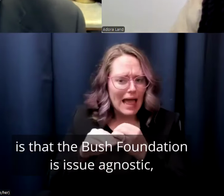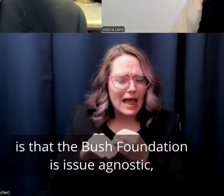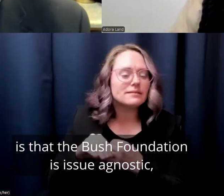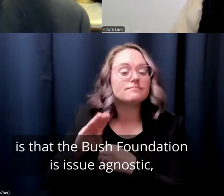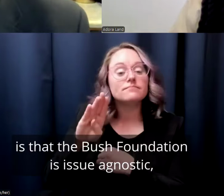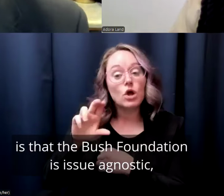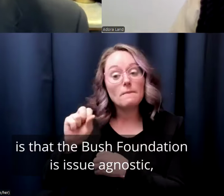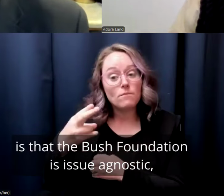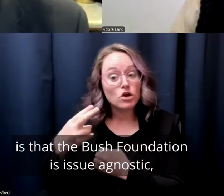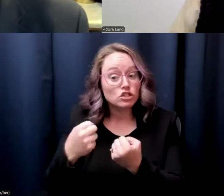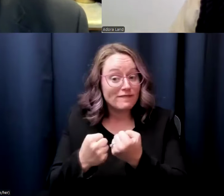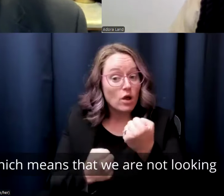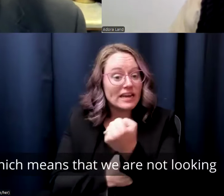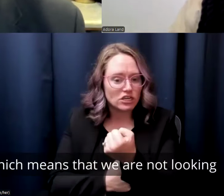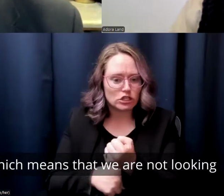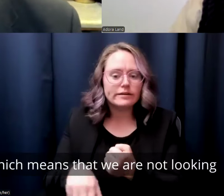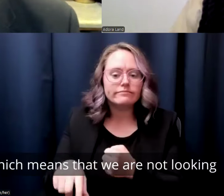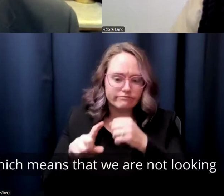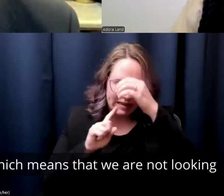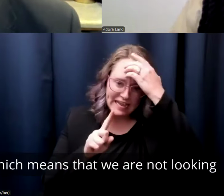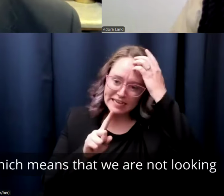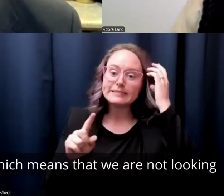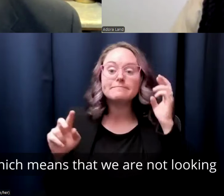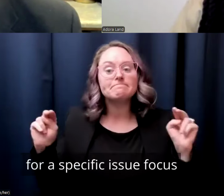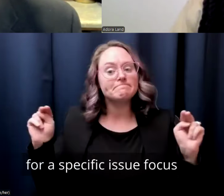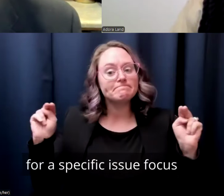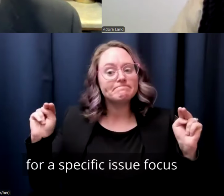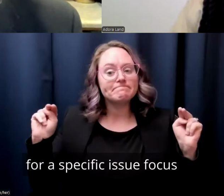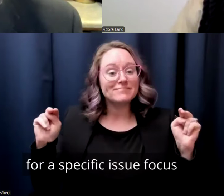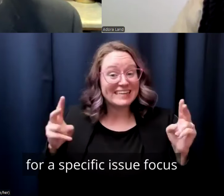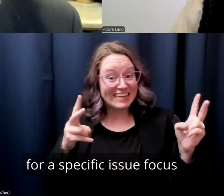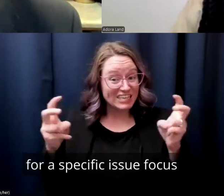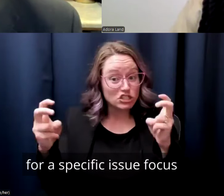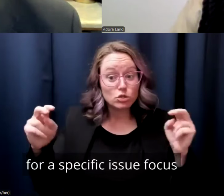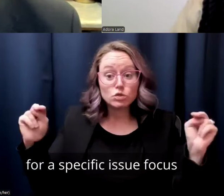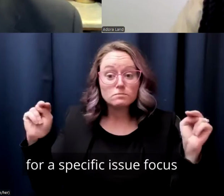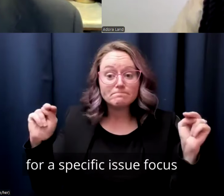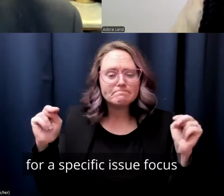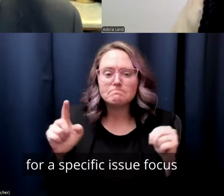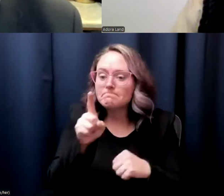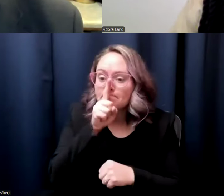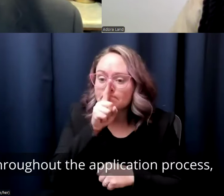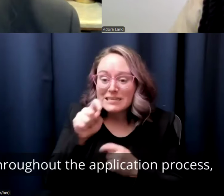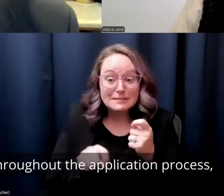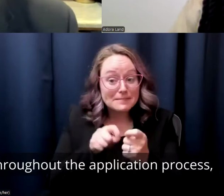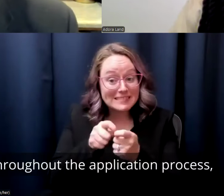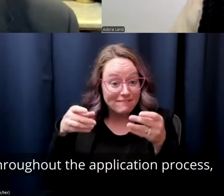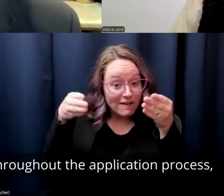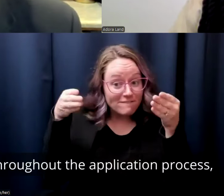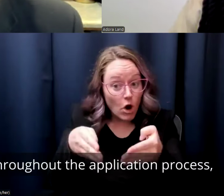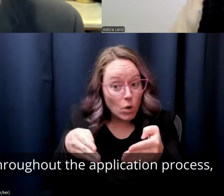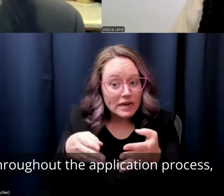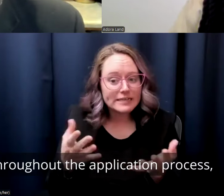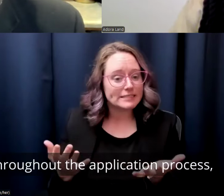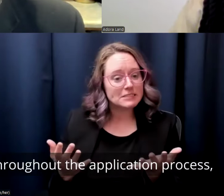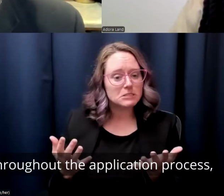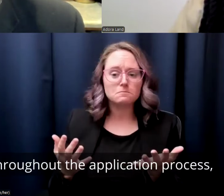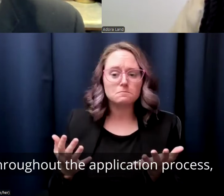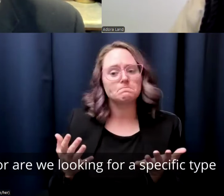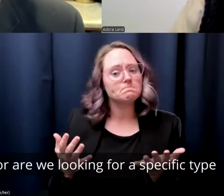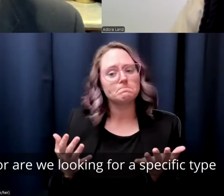is issue agnostic, which means that we are not looking for a specific issue focus throughout the